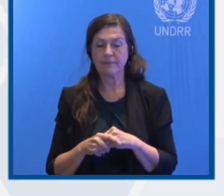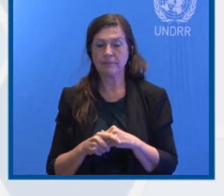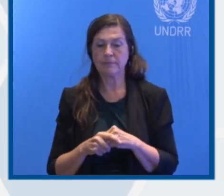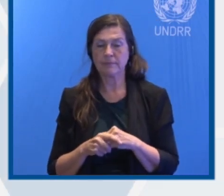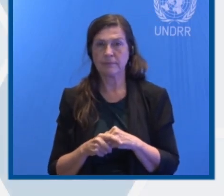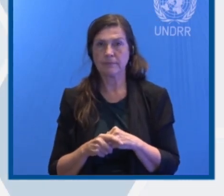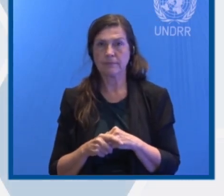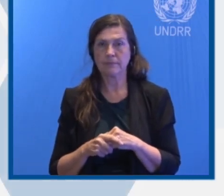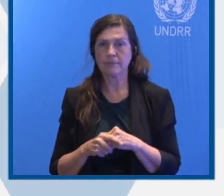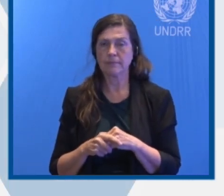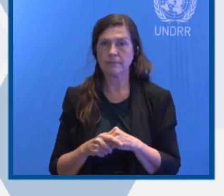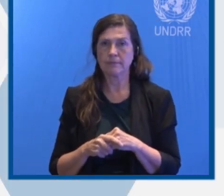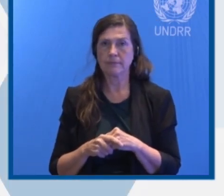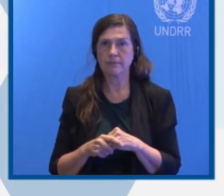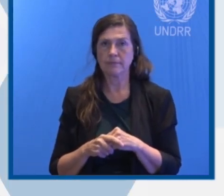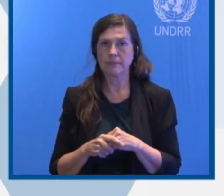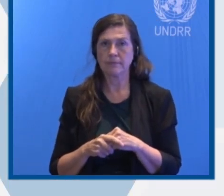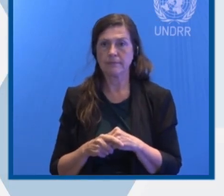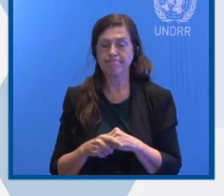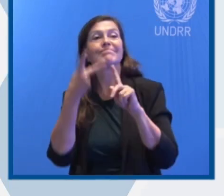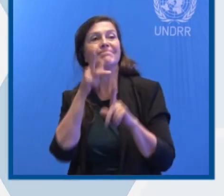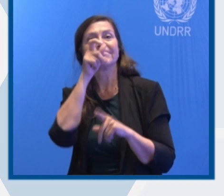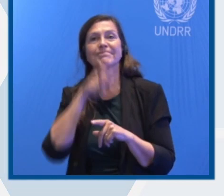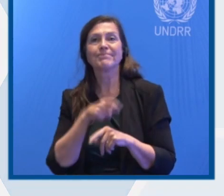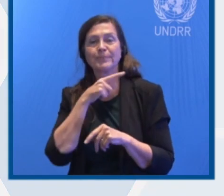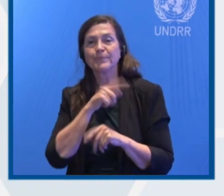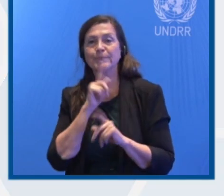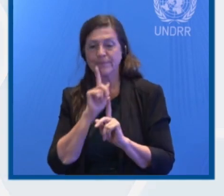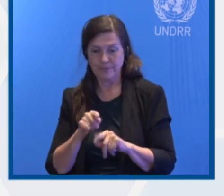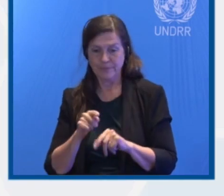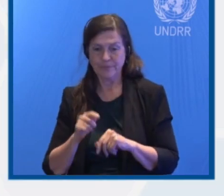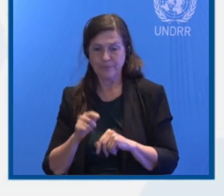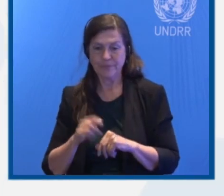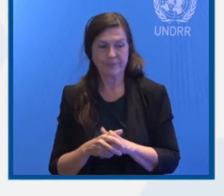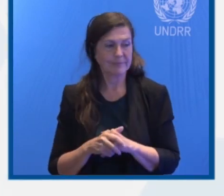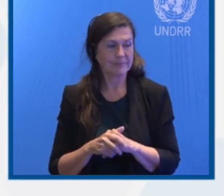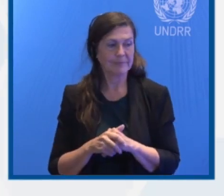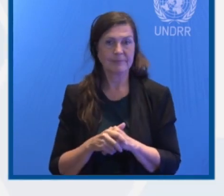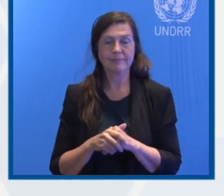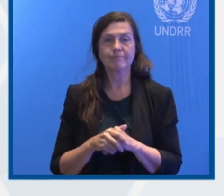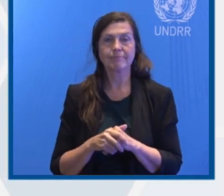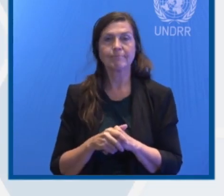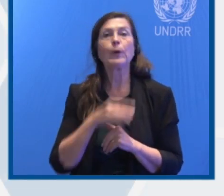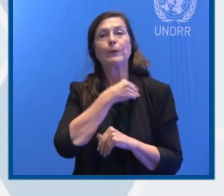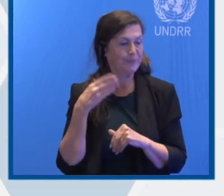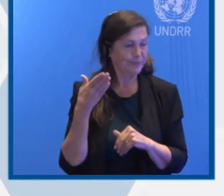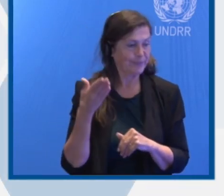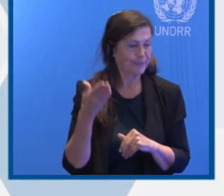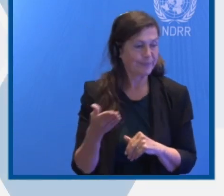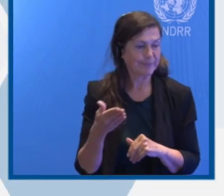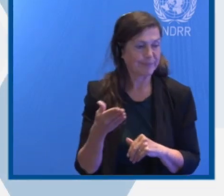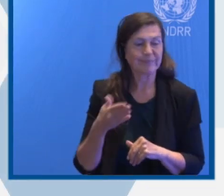that we should think in much more different